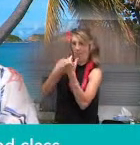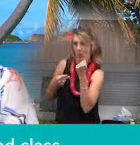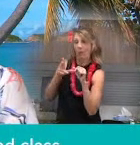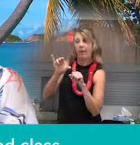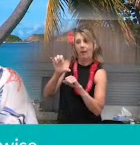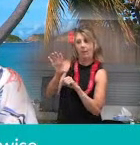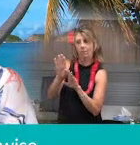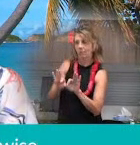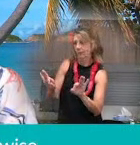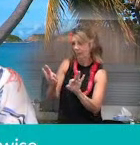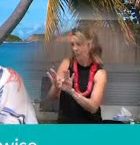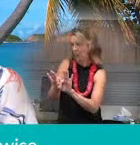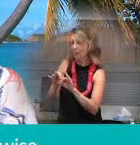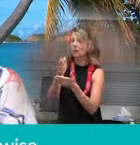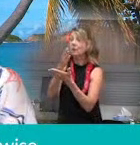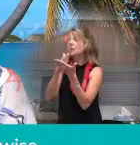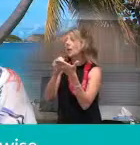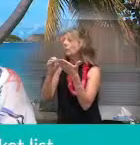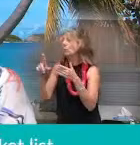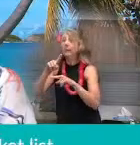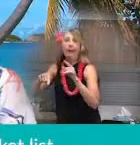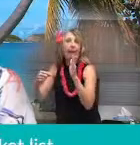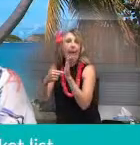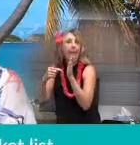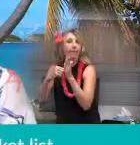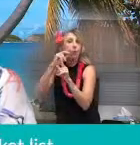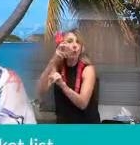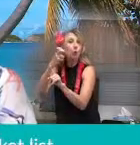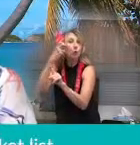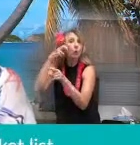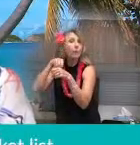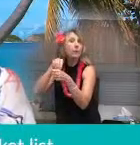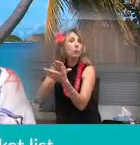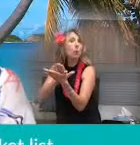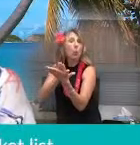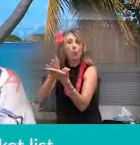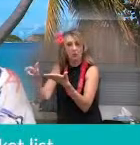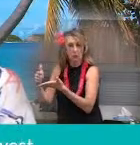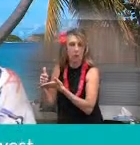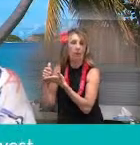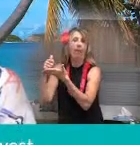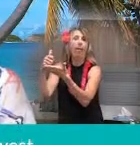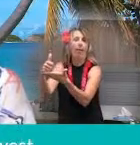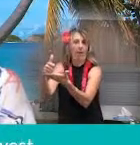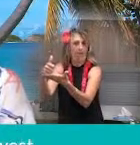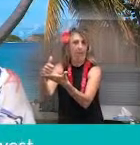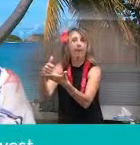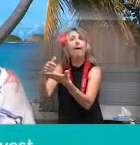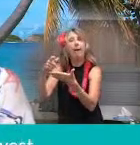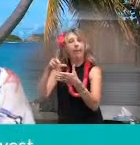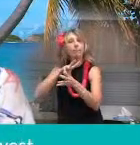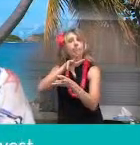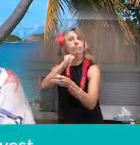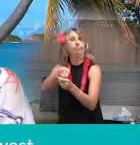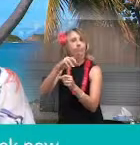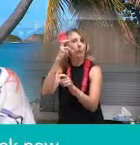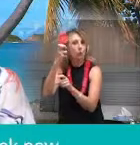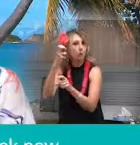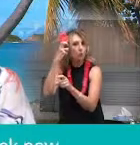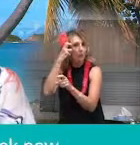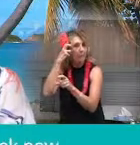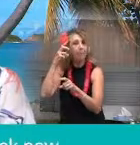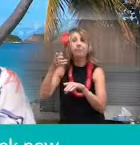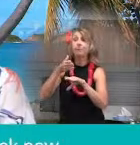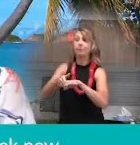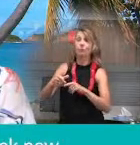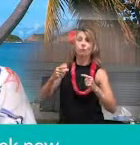to attend class trips that would have otherwise not been possible. On her bucket list, Donna plans to travel out west,